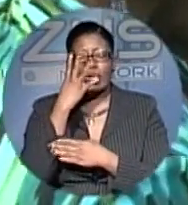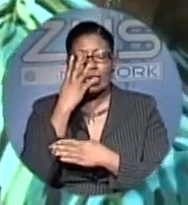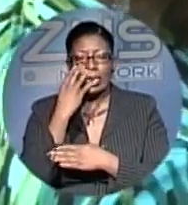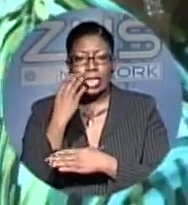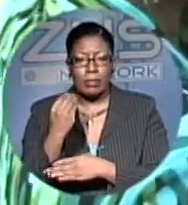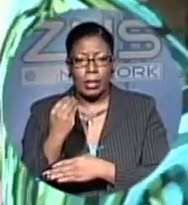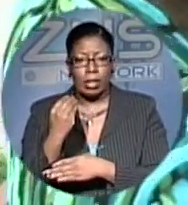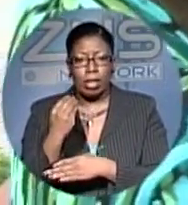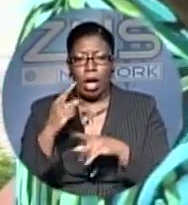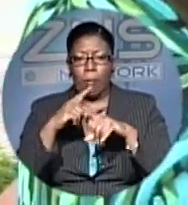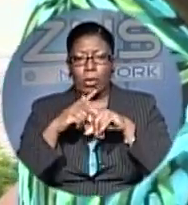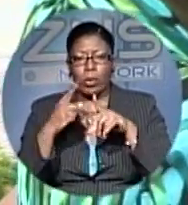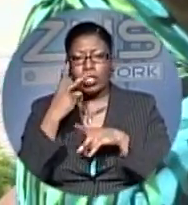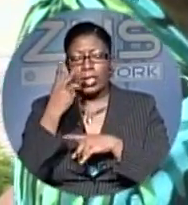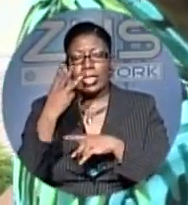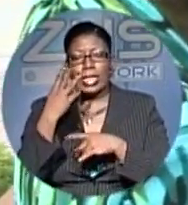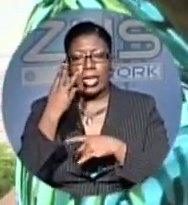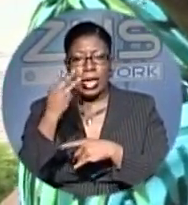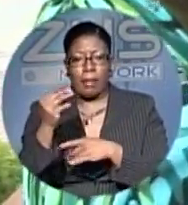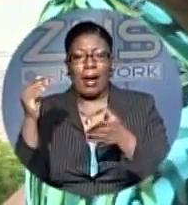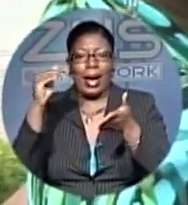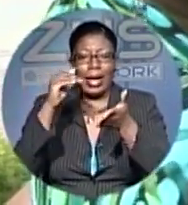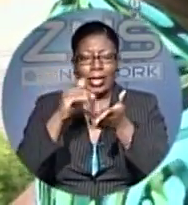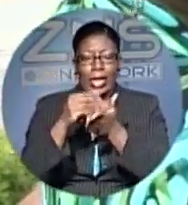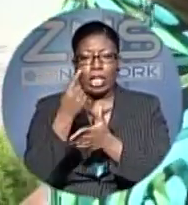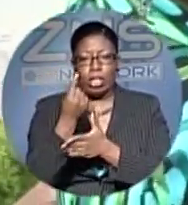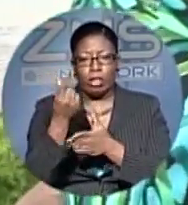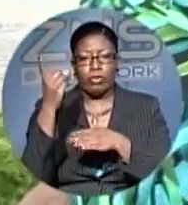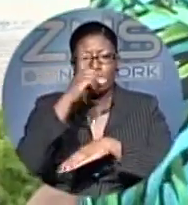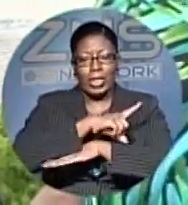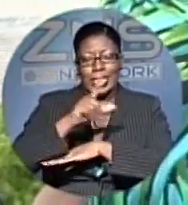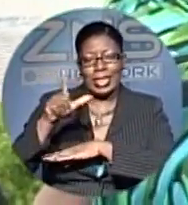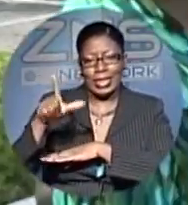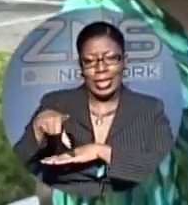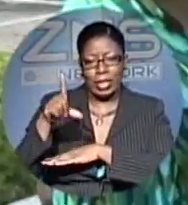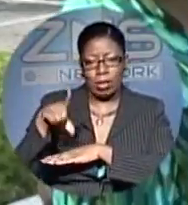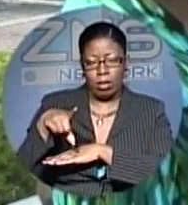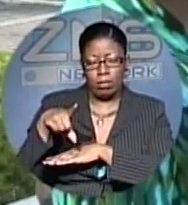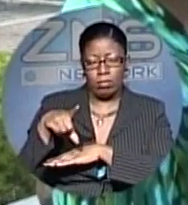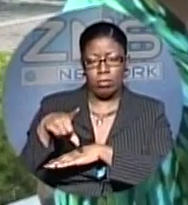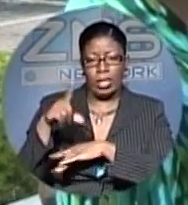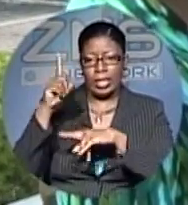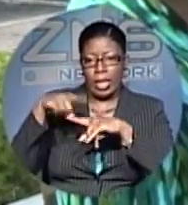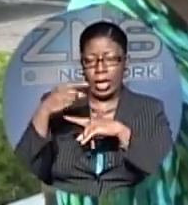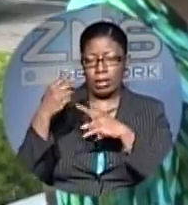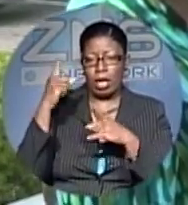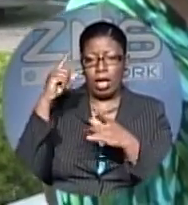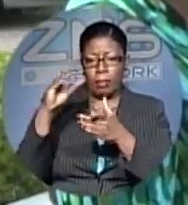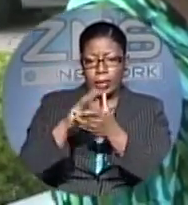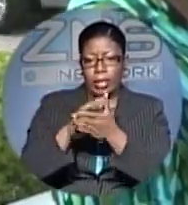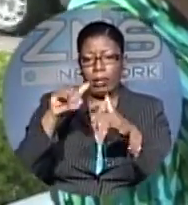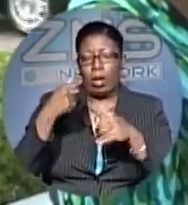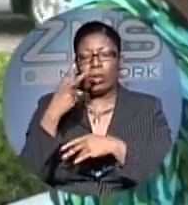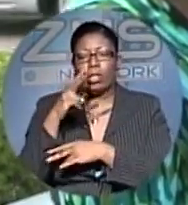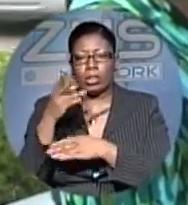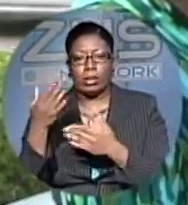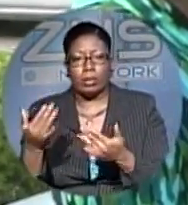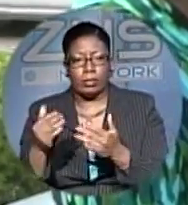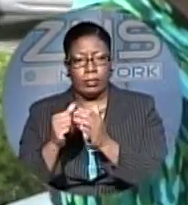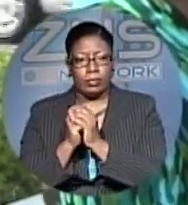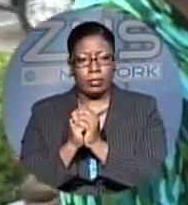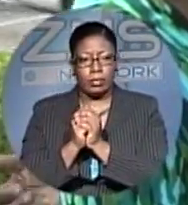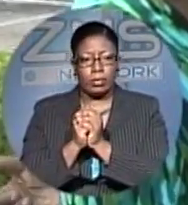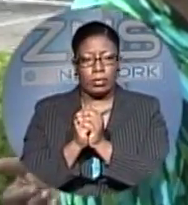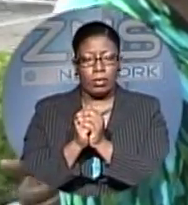but what she viewed a few days later turned out to be her worst nightmare. When the undertaker called me yesterday,